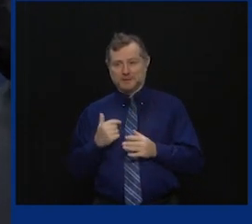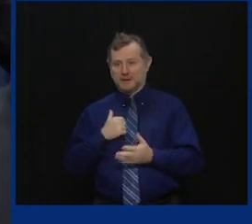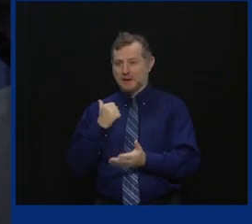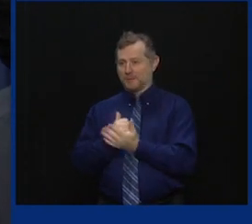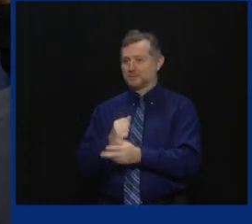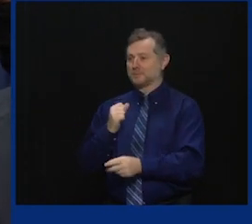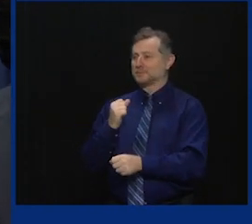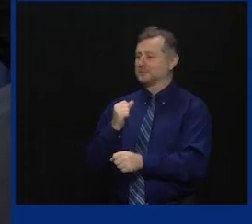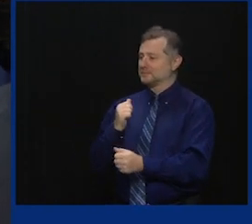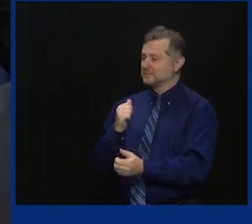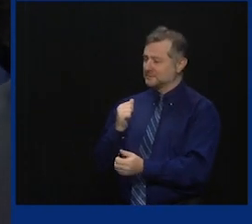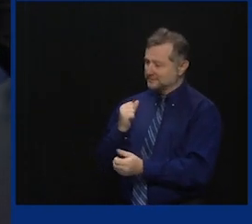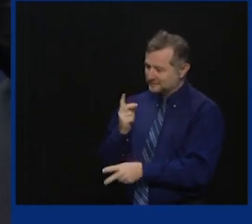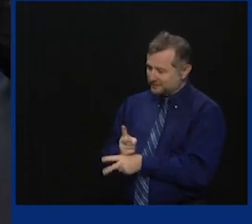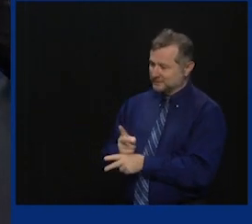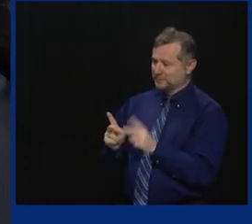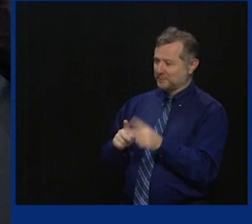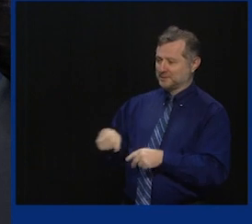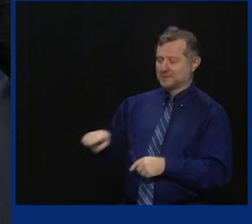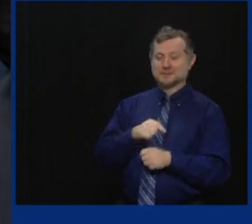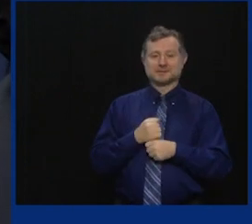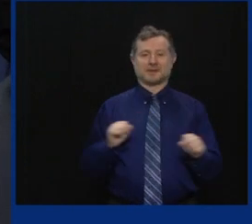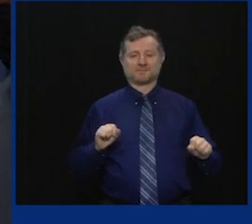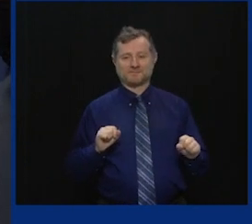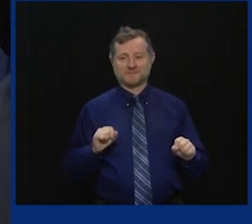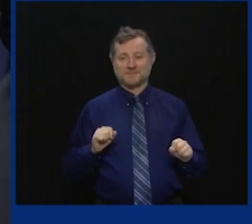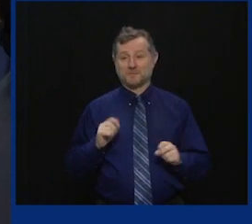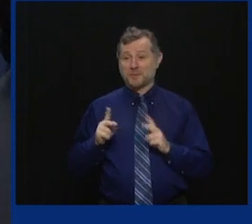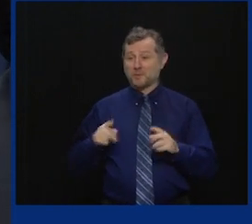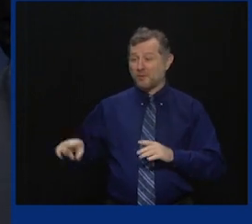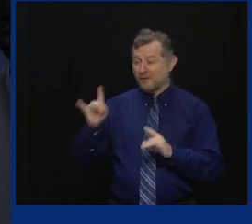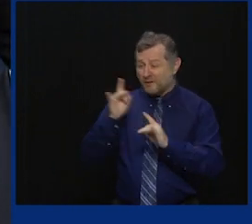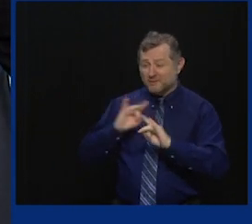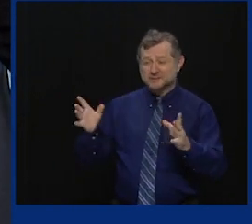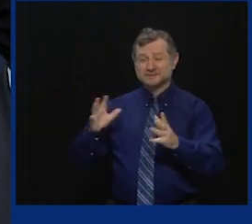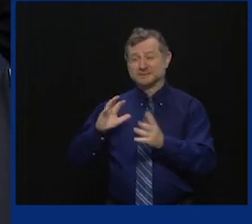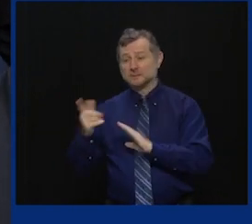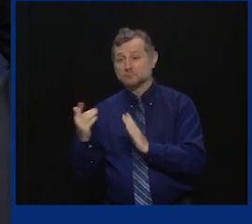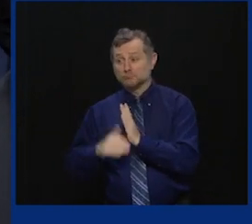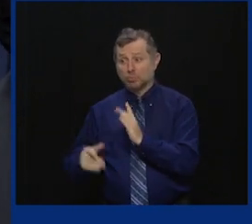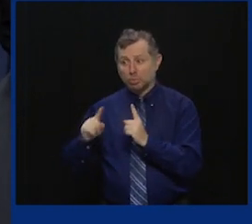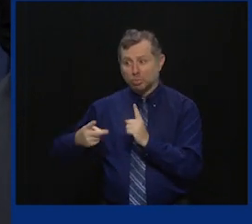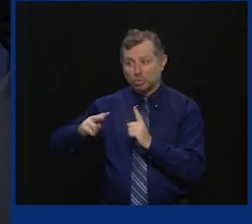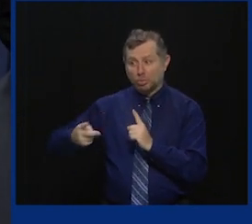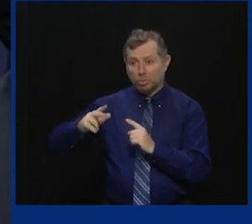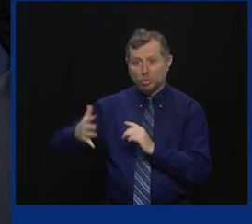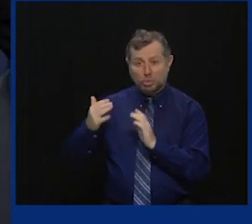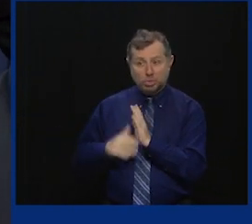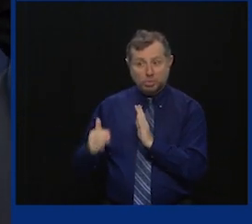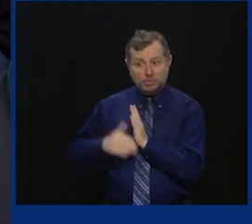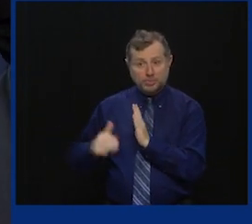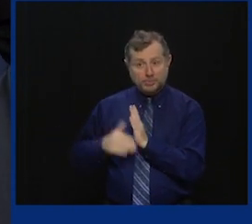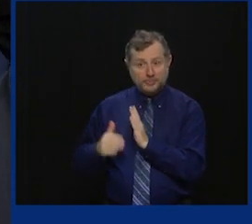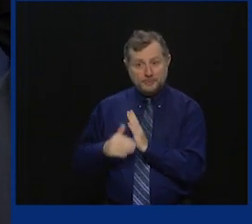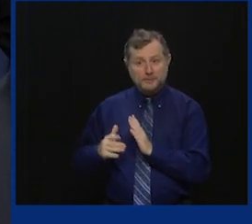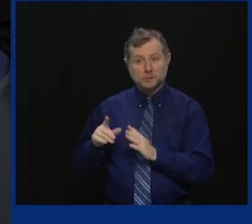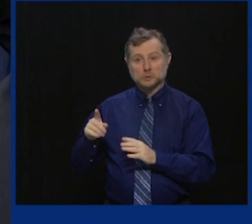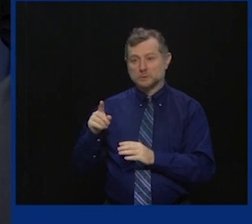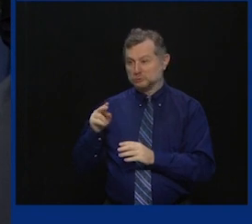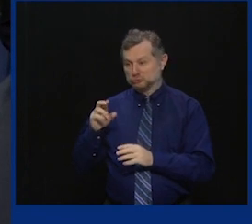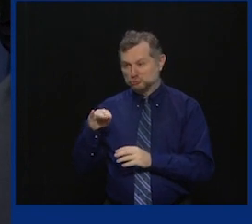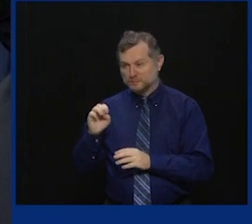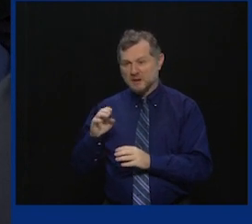when people have committed serious crimes, when they repeatedly get rearrested for committing the same crimes, that there is actually a